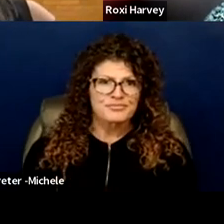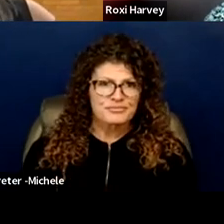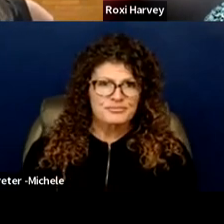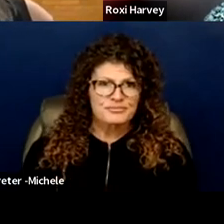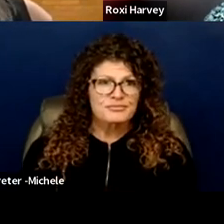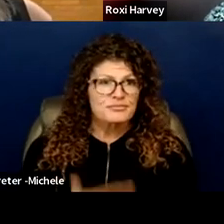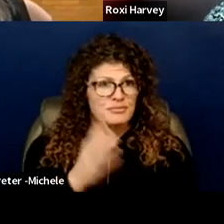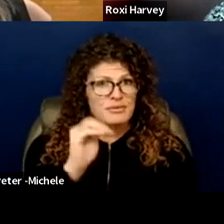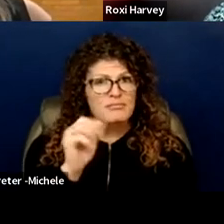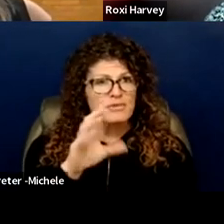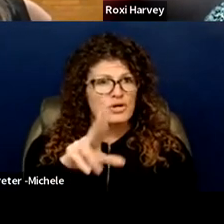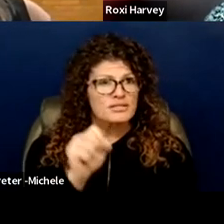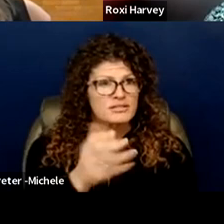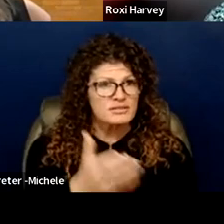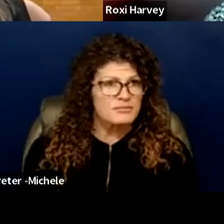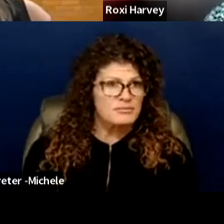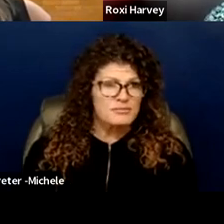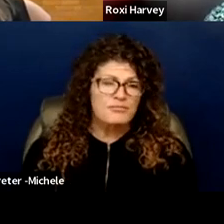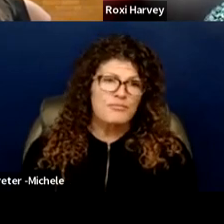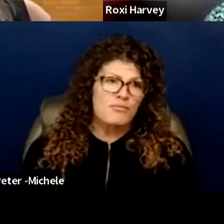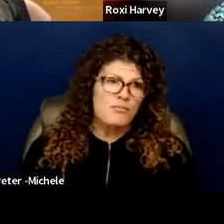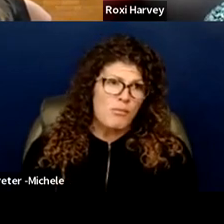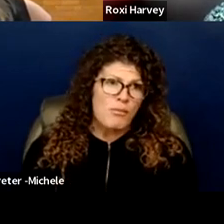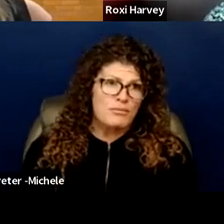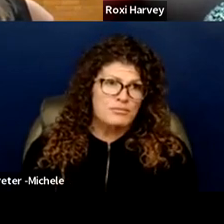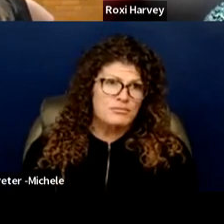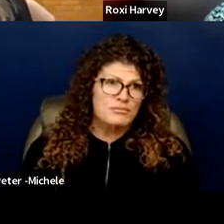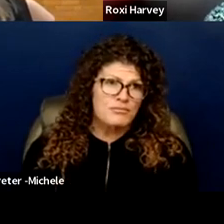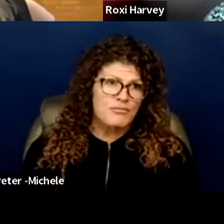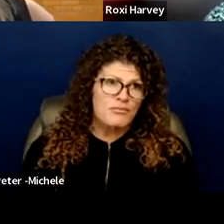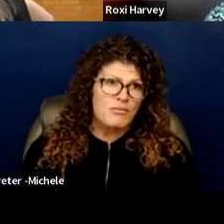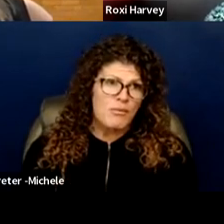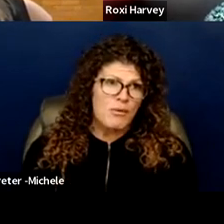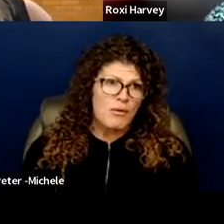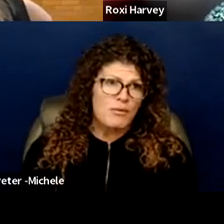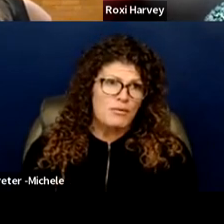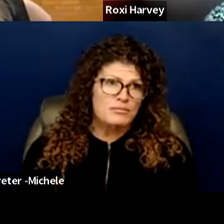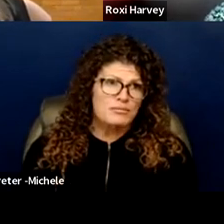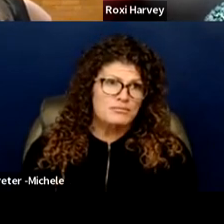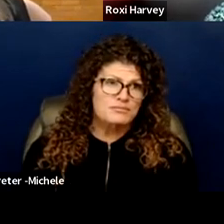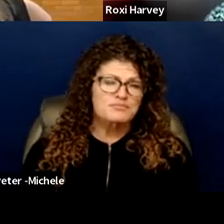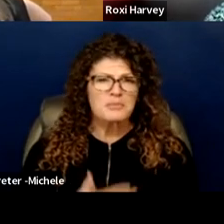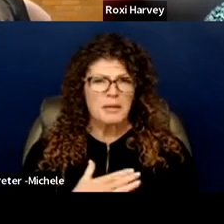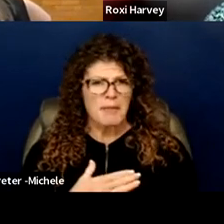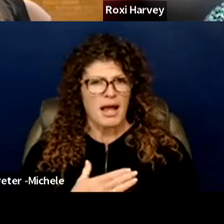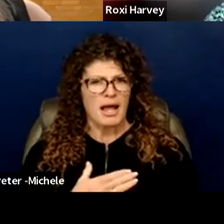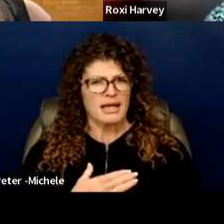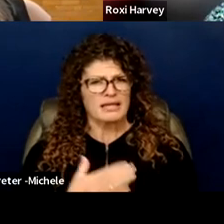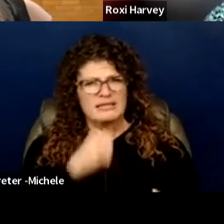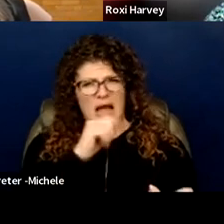go ahead, Marcus. Yeah, so I mean, I think mine is more so of a, I think, observation than a